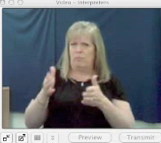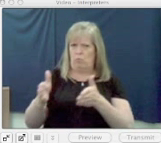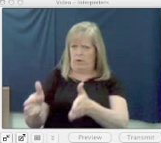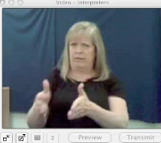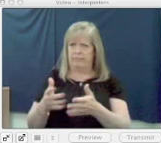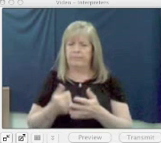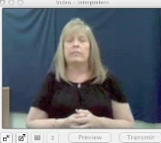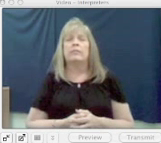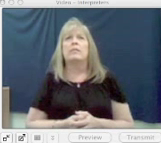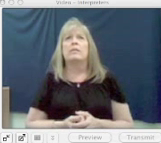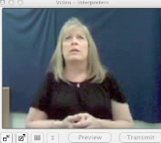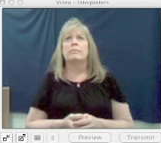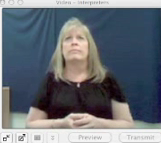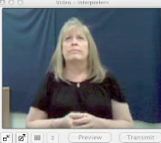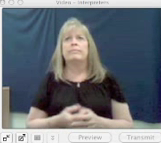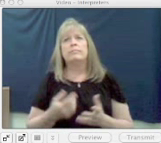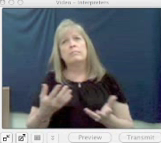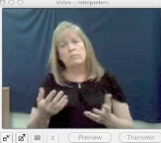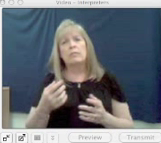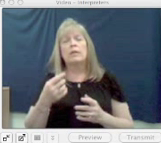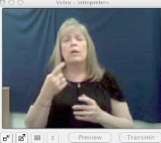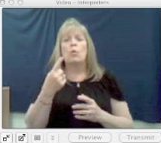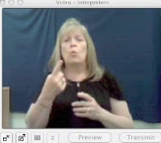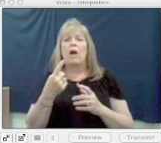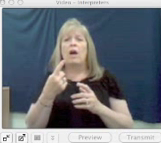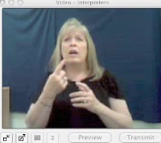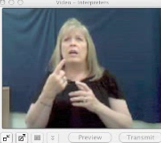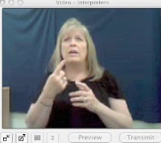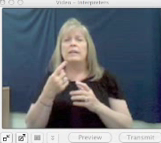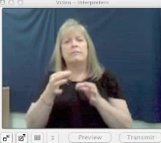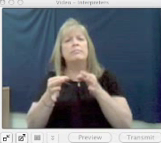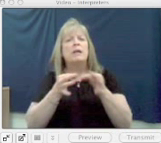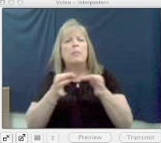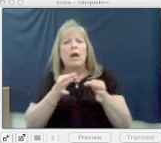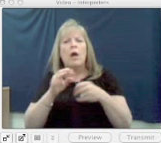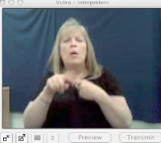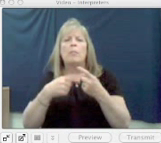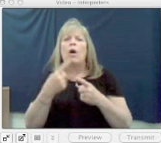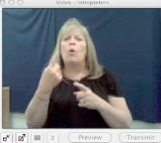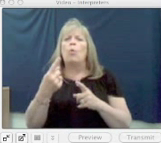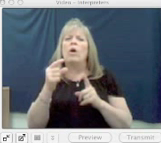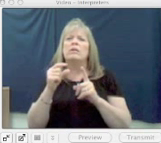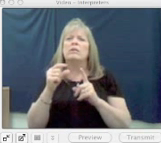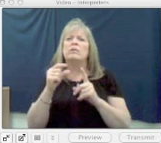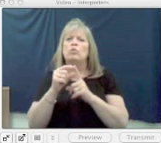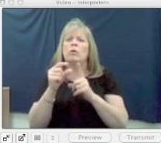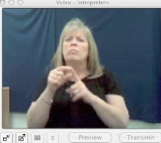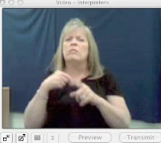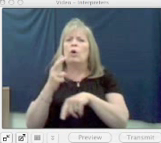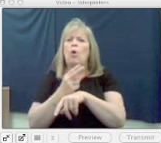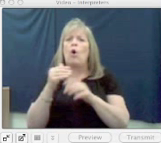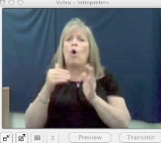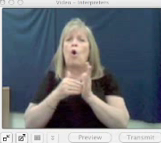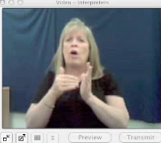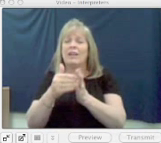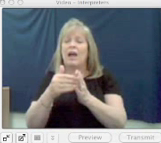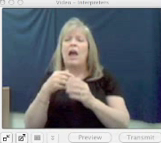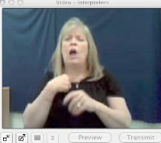A word about a term that I've used pretty frequently is the term